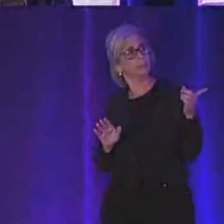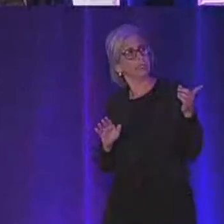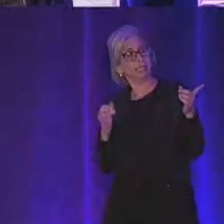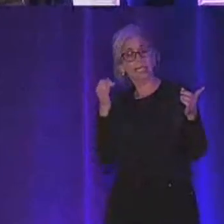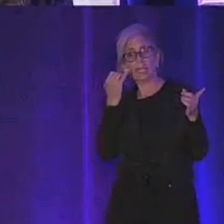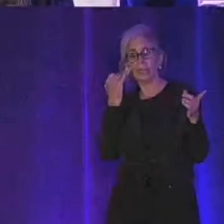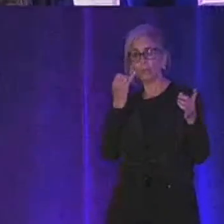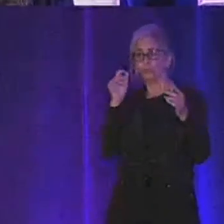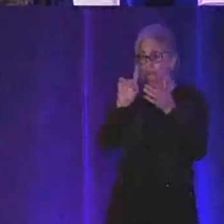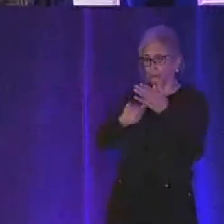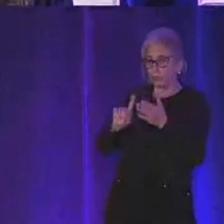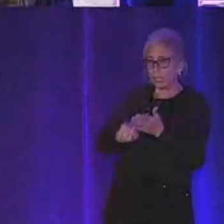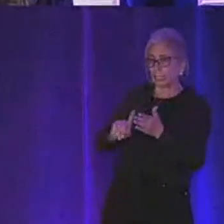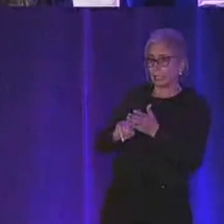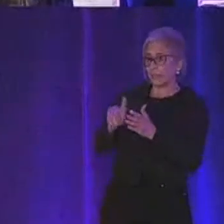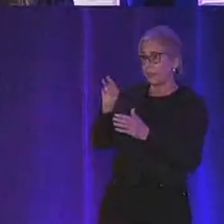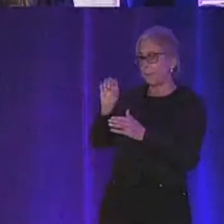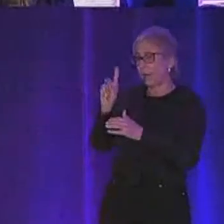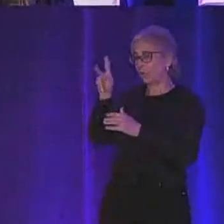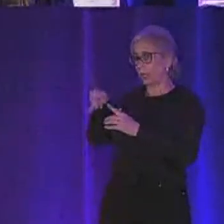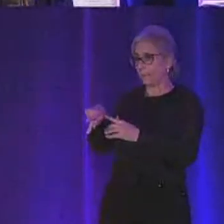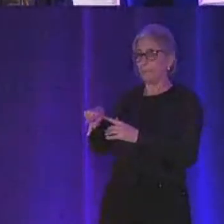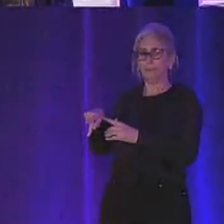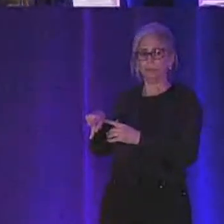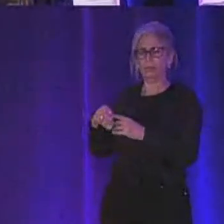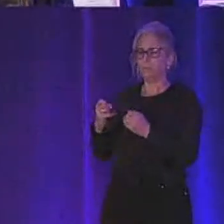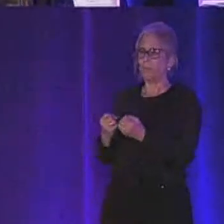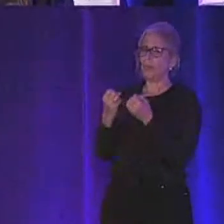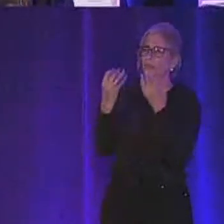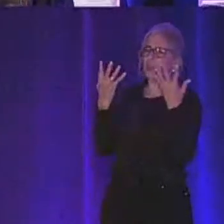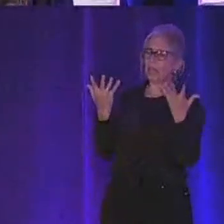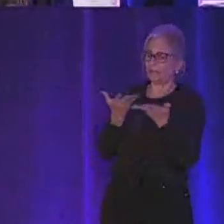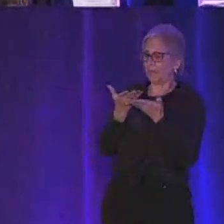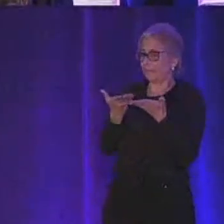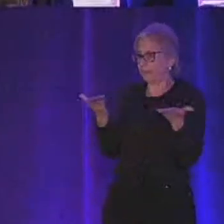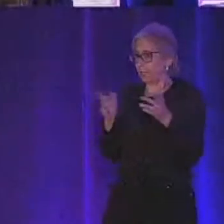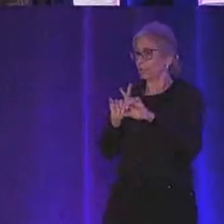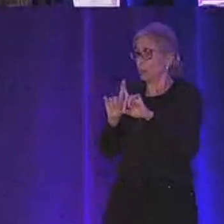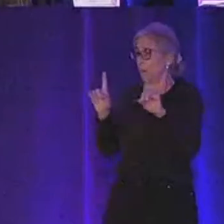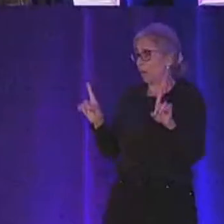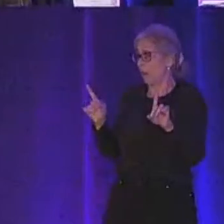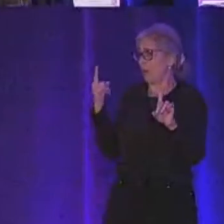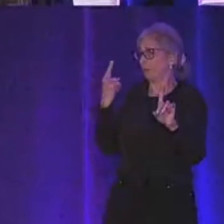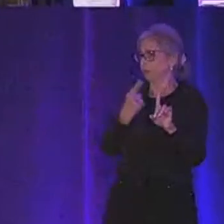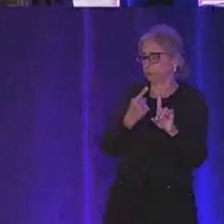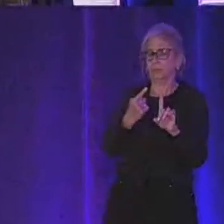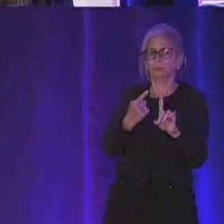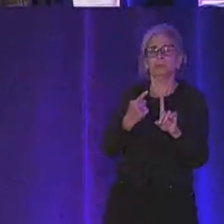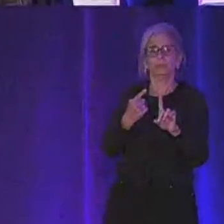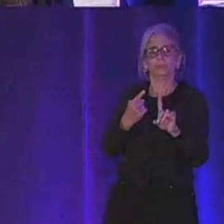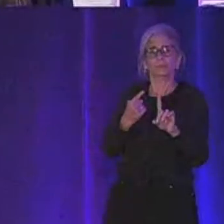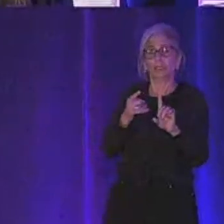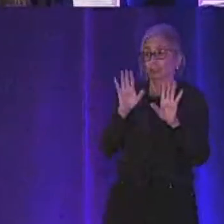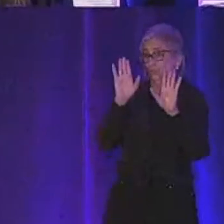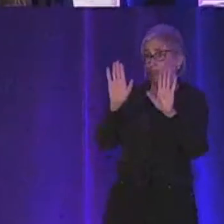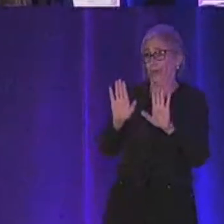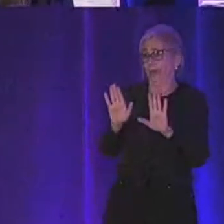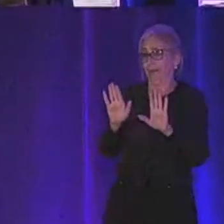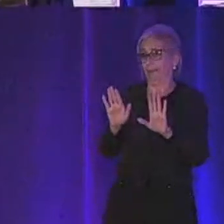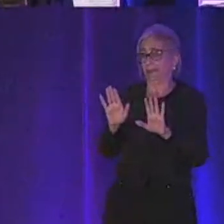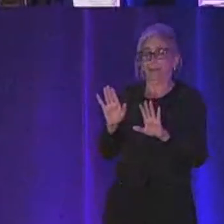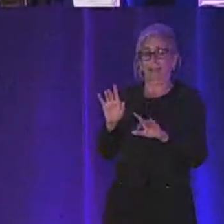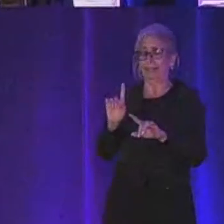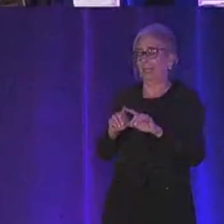inspect the markup, we do in fact have a bunch of things. But Yeah, actually, it's pretty great. I can't fault